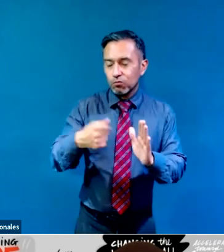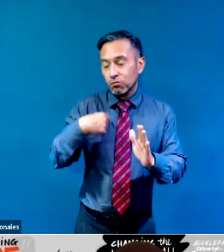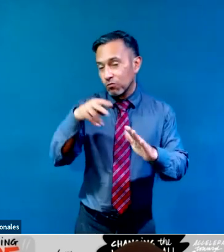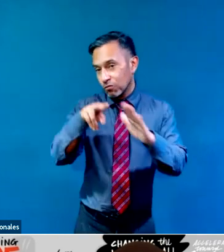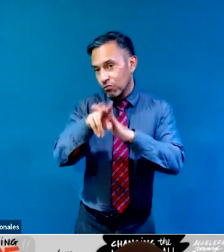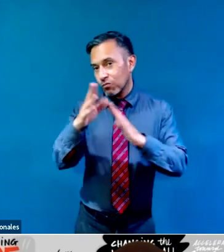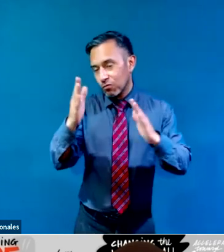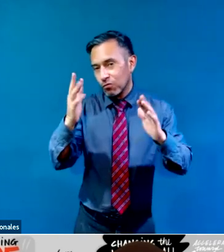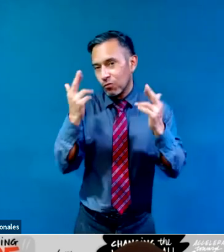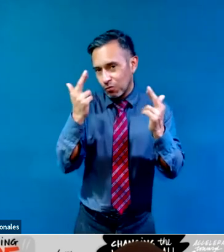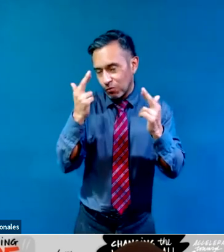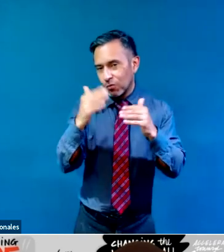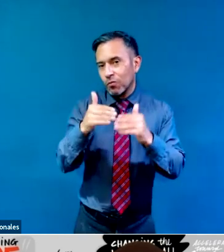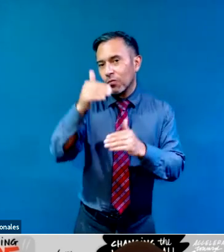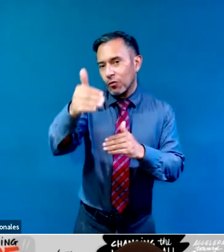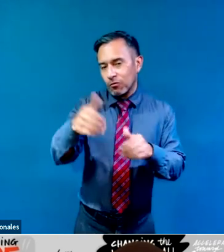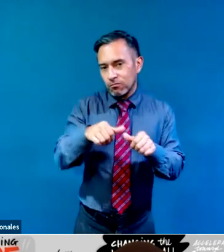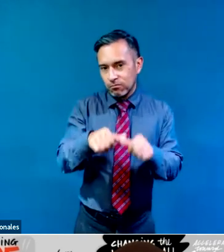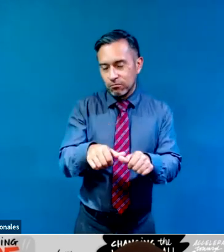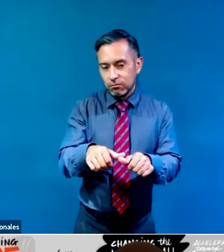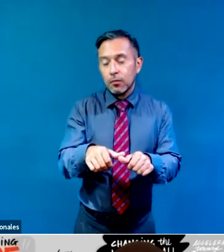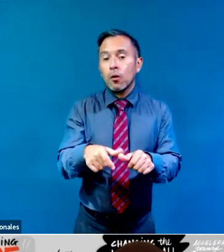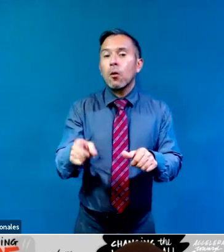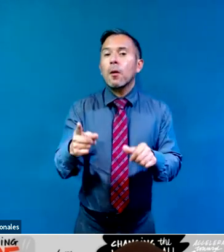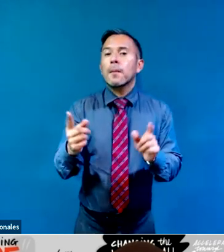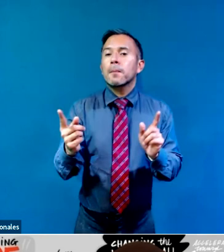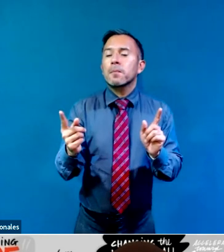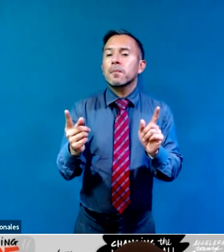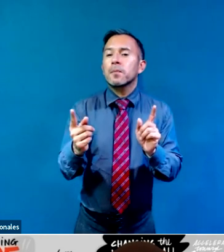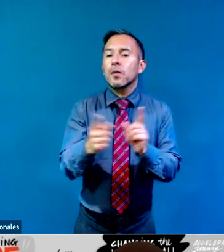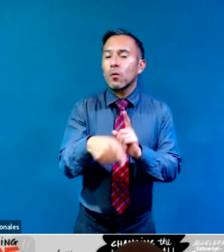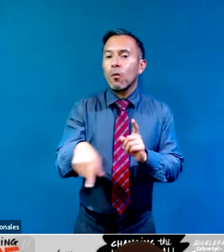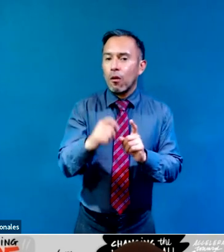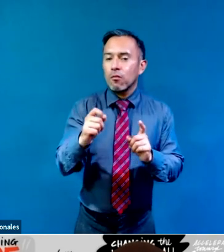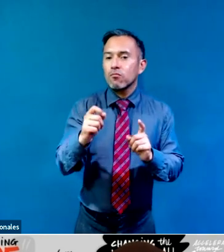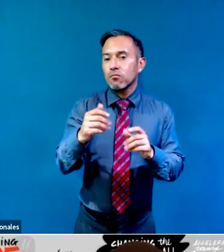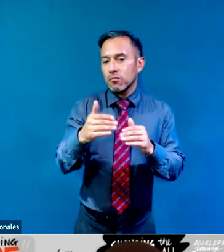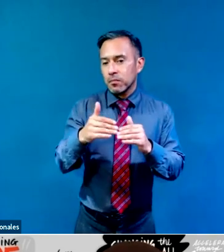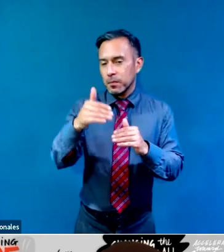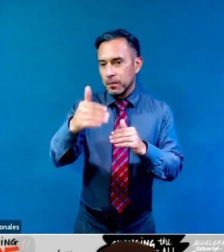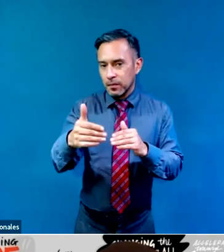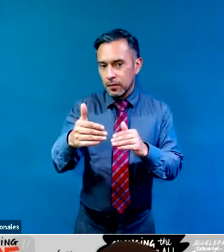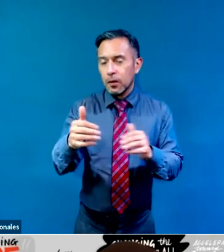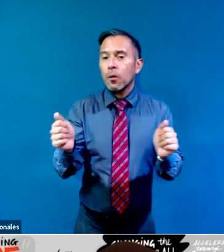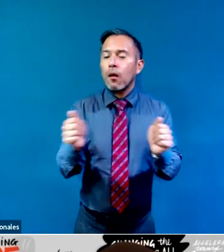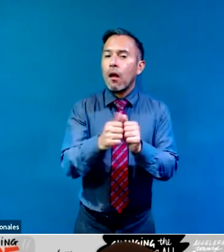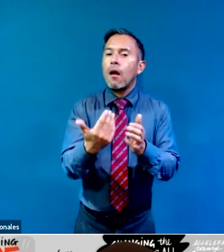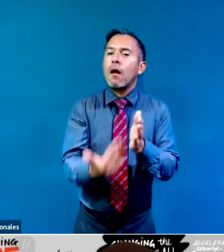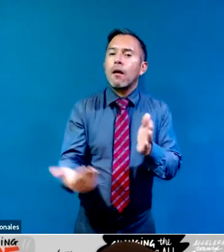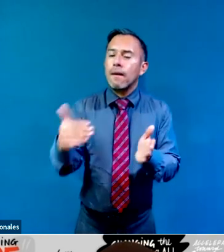sharing that with you. And so allow me to close before handing back over to Venge with again